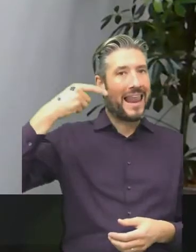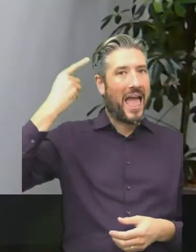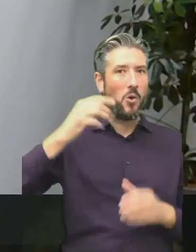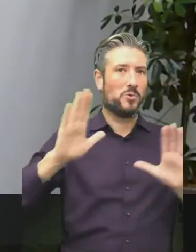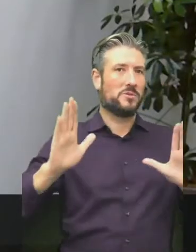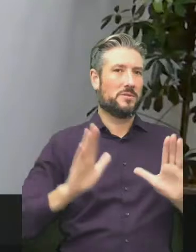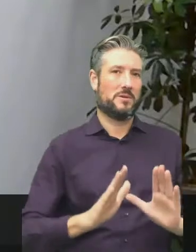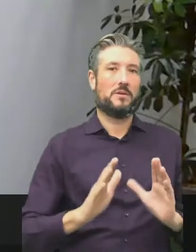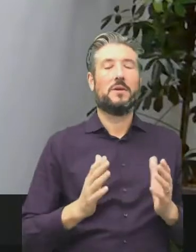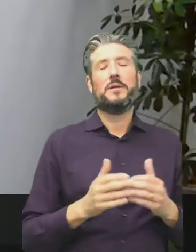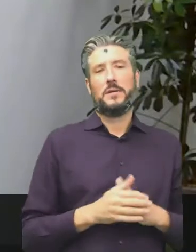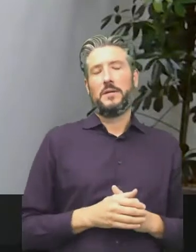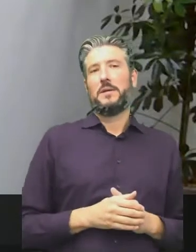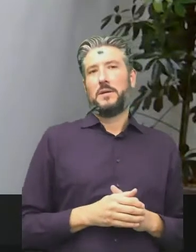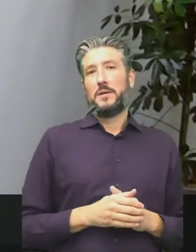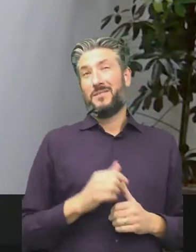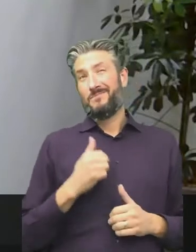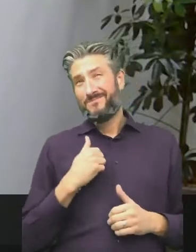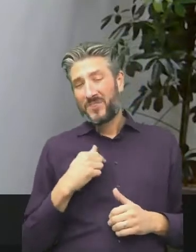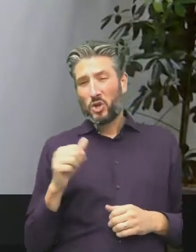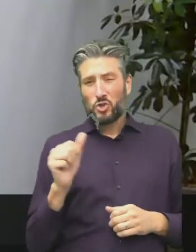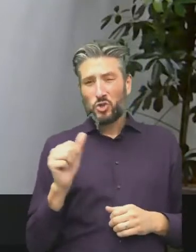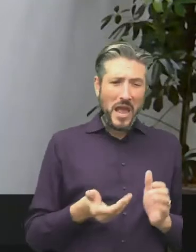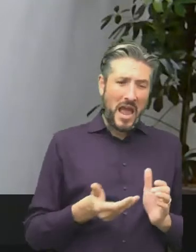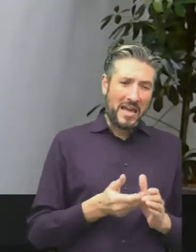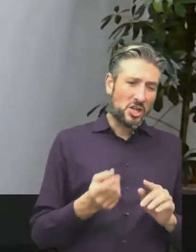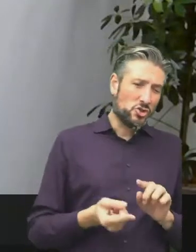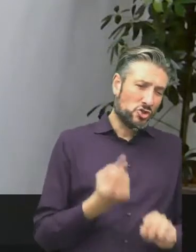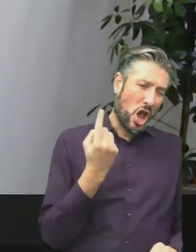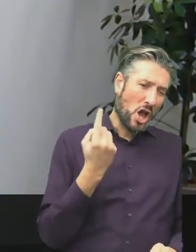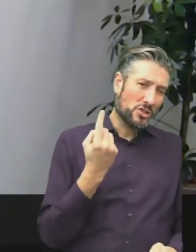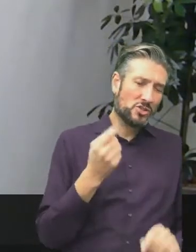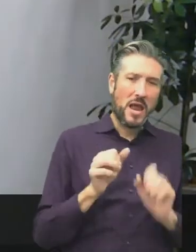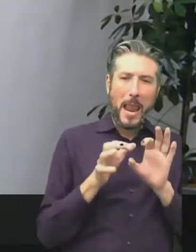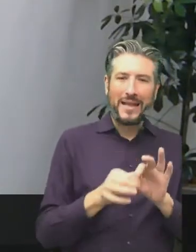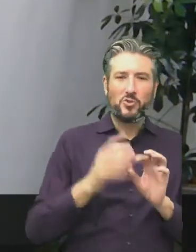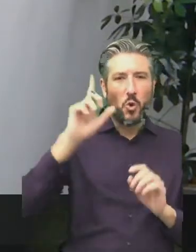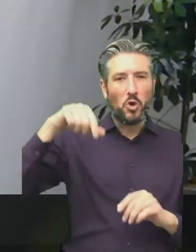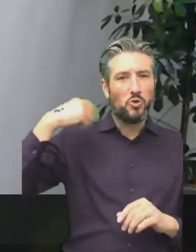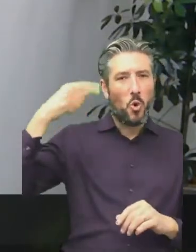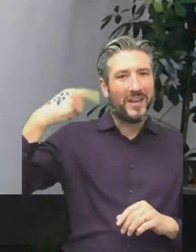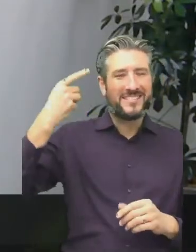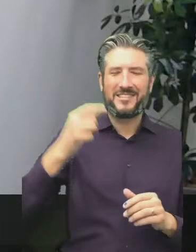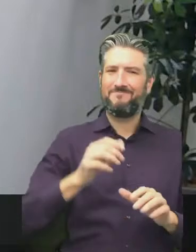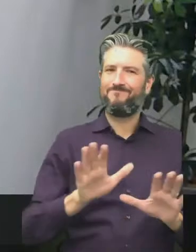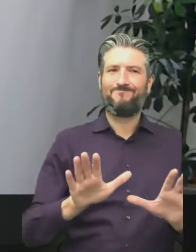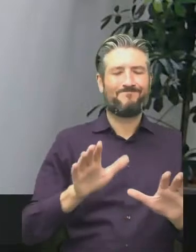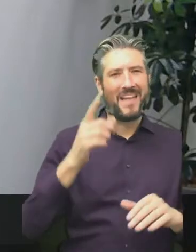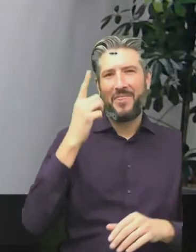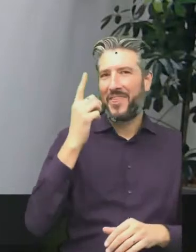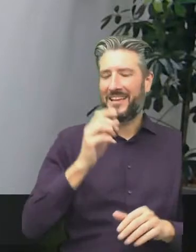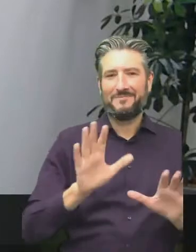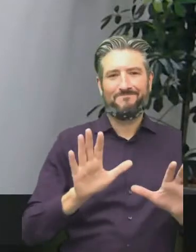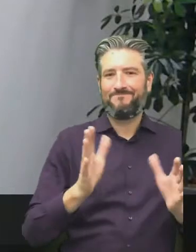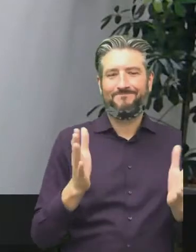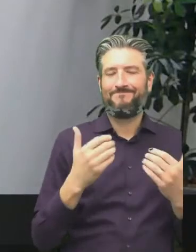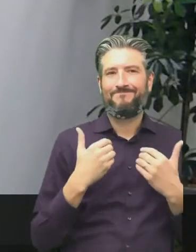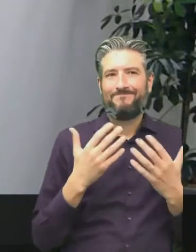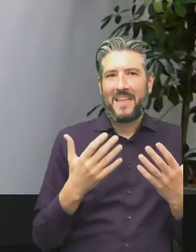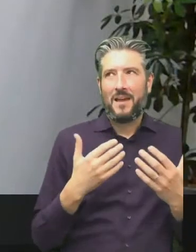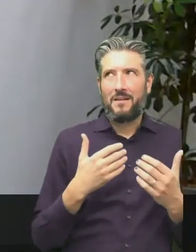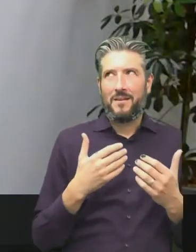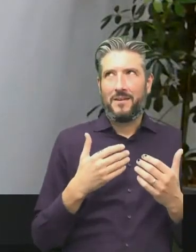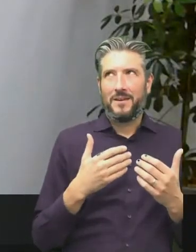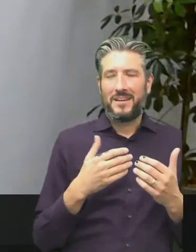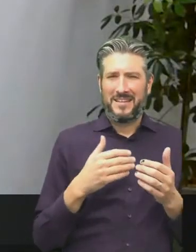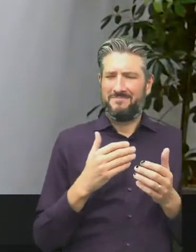sure a noise surcharge is the way forward for a variety of complicated reasons I won't go into, not least the difficulty in doing so. But what